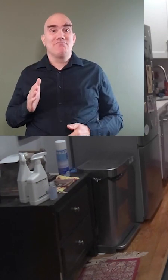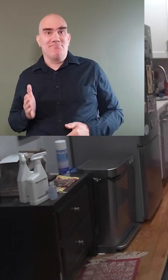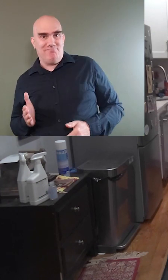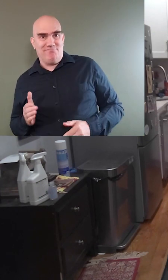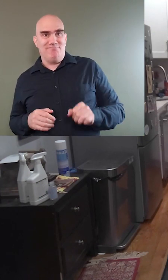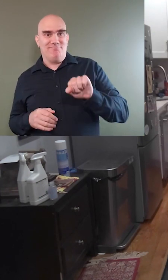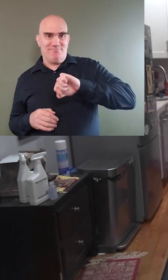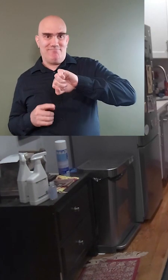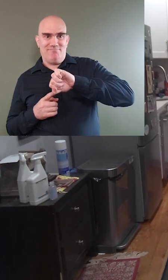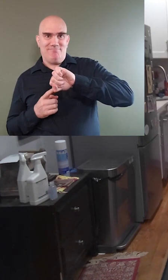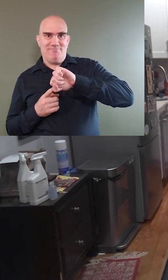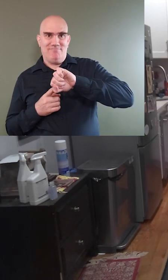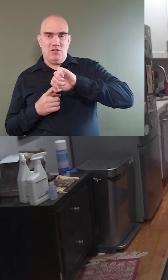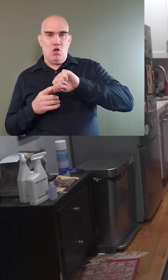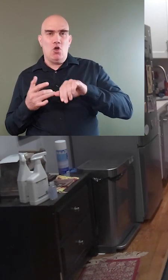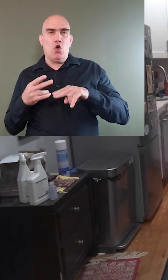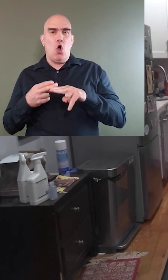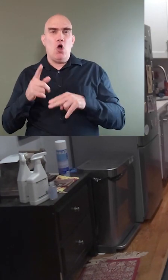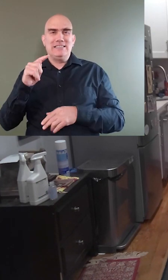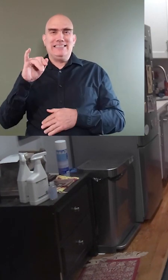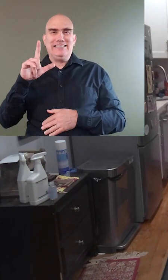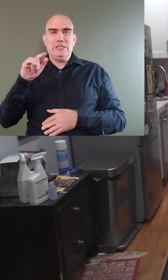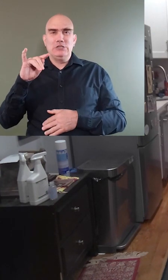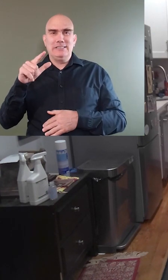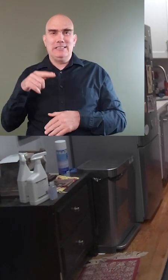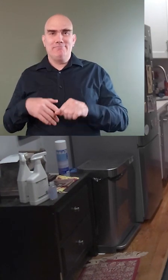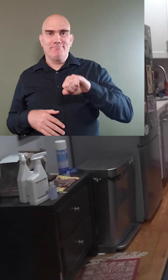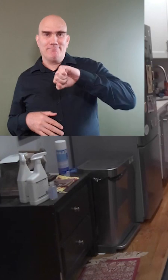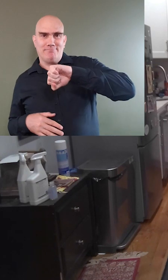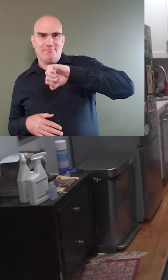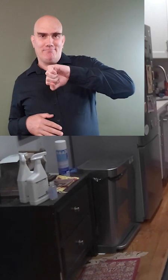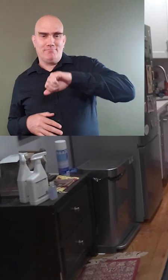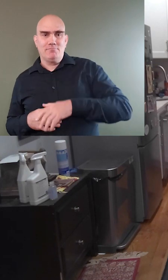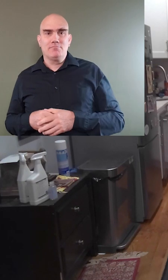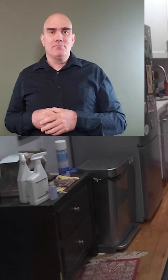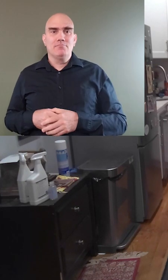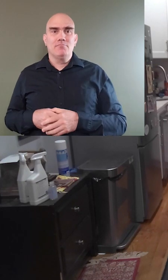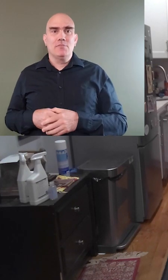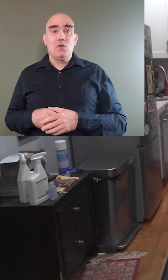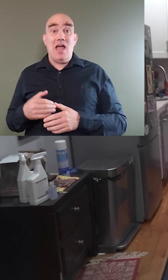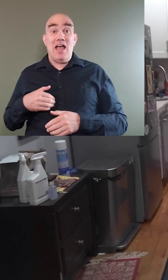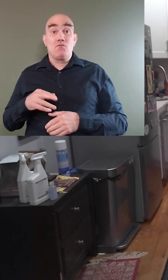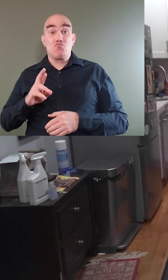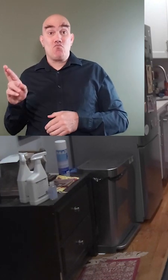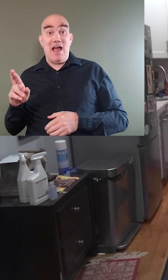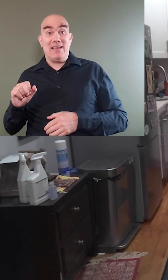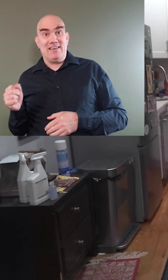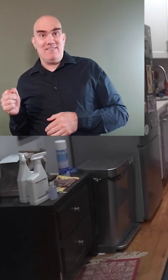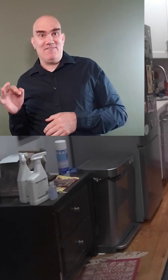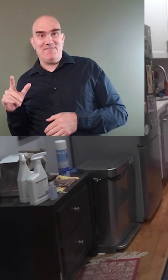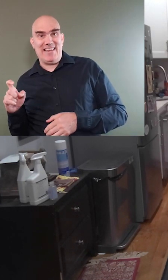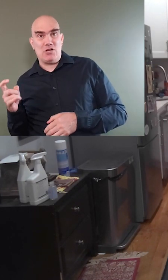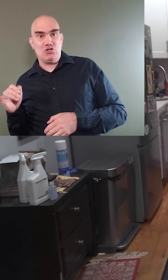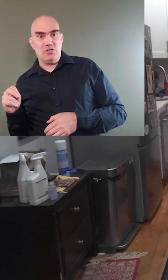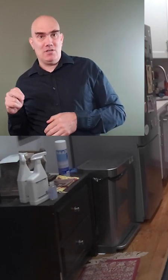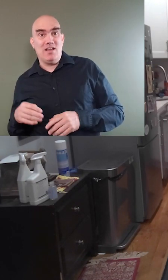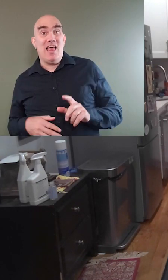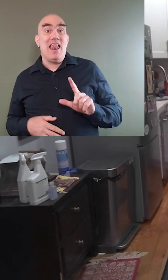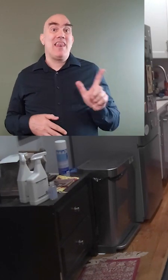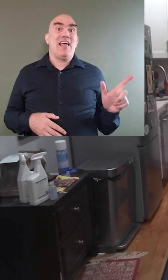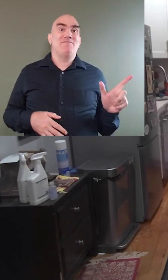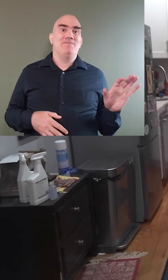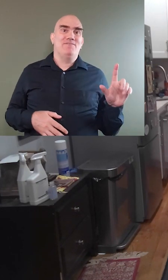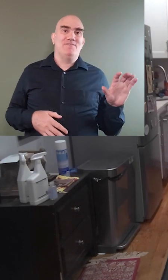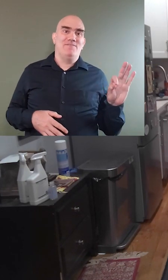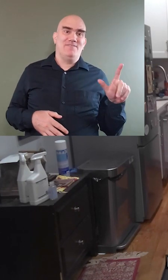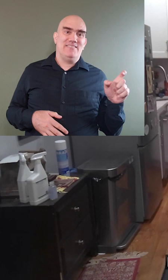lateral flexion. That's what we call tilting from the spine. So we have lateral flexion to the